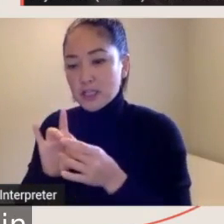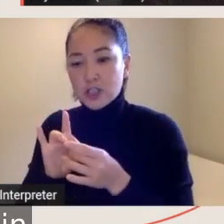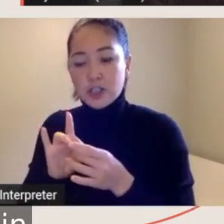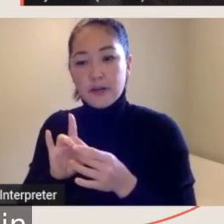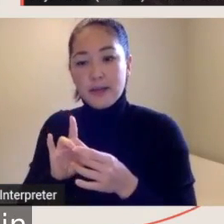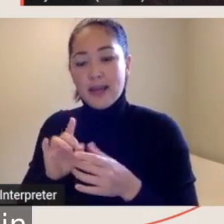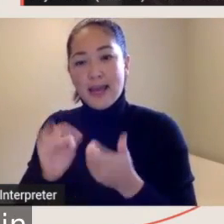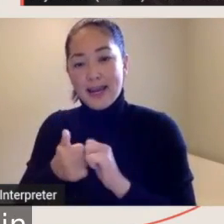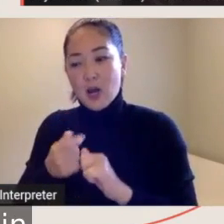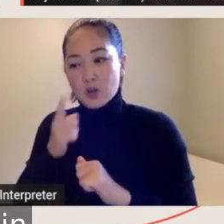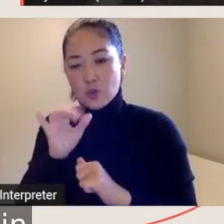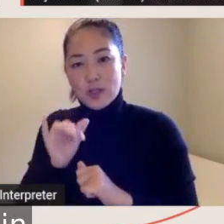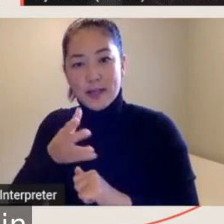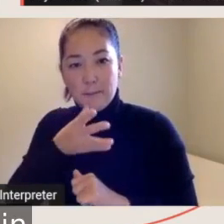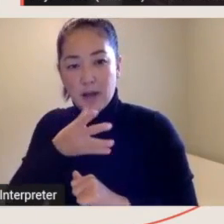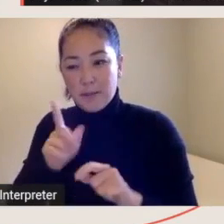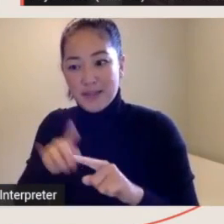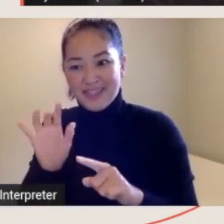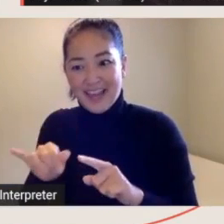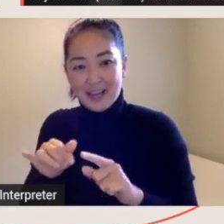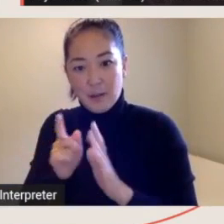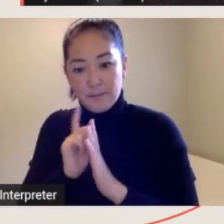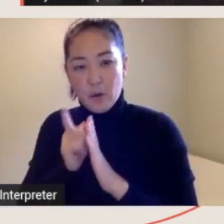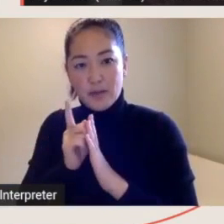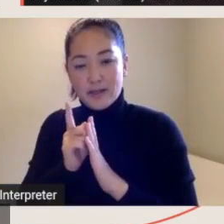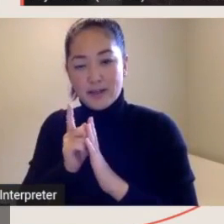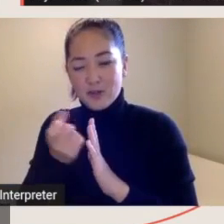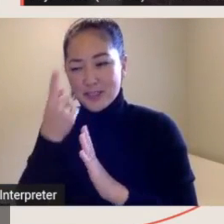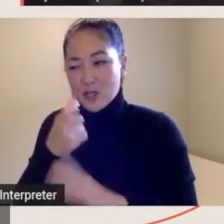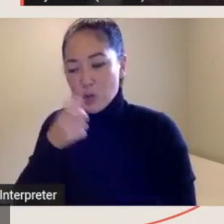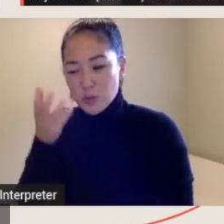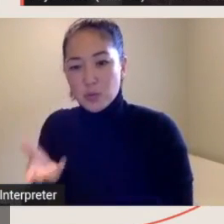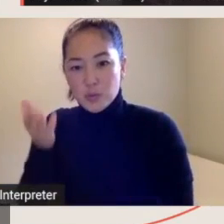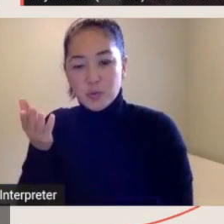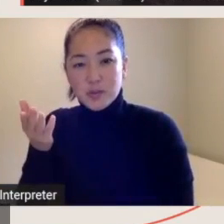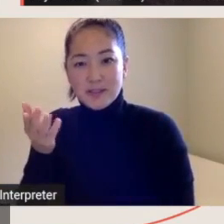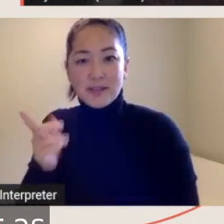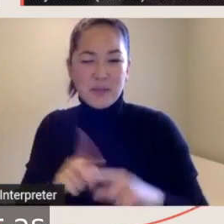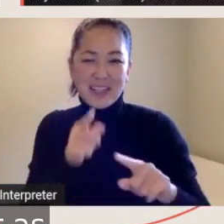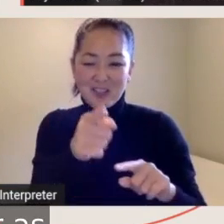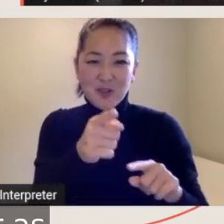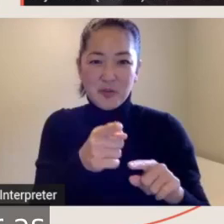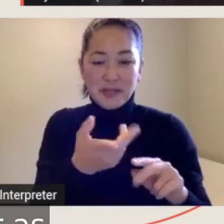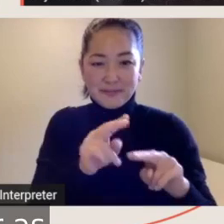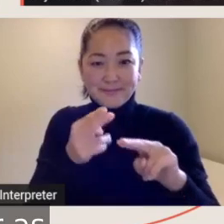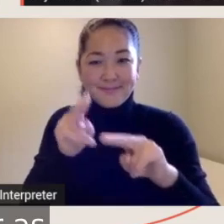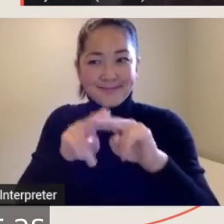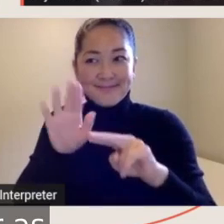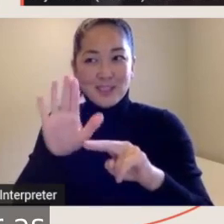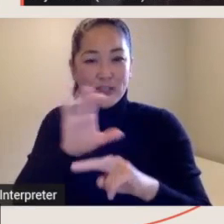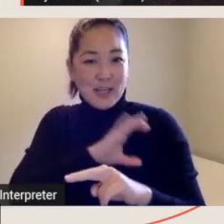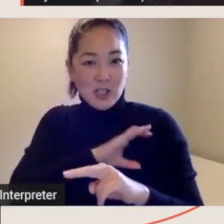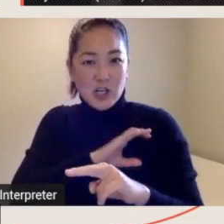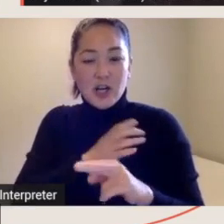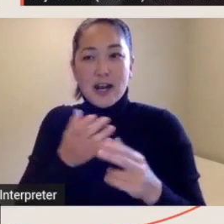But in that scene is really where, you know, you get to the heart of who she is, although you've been building that for a while and we really get to know her as a